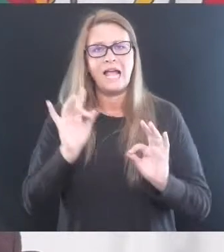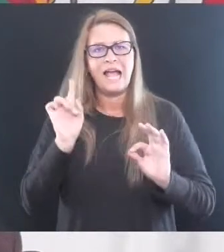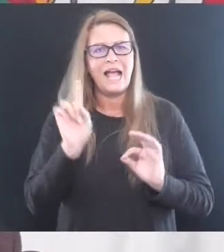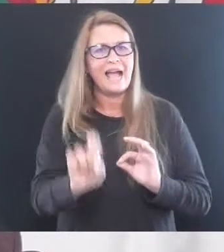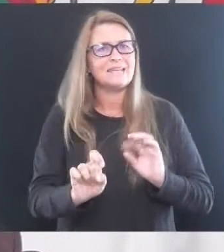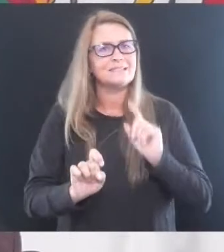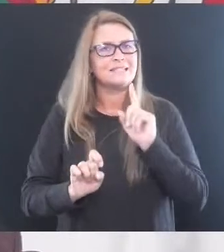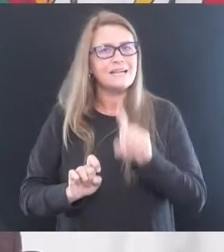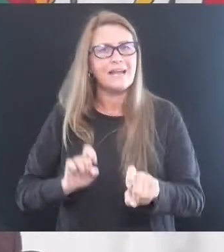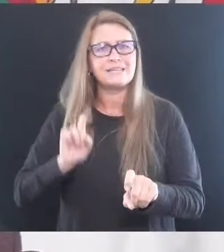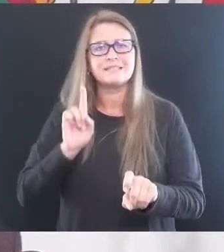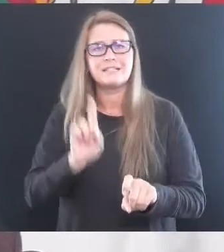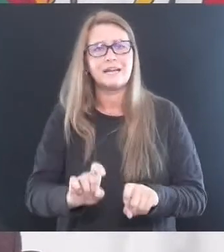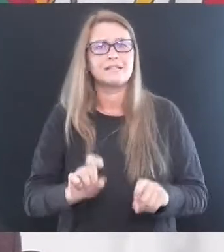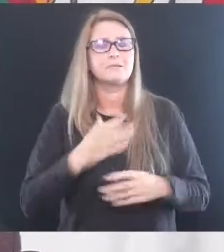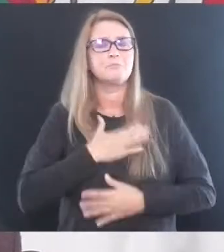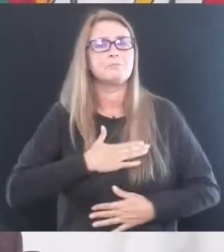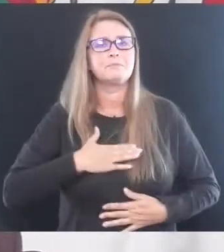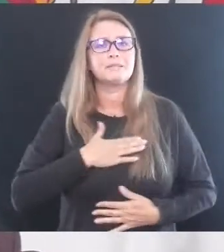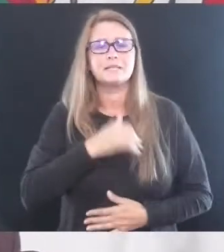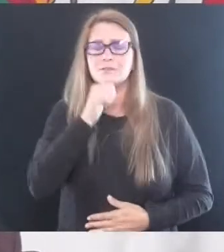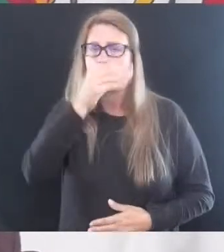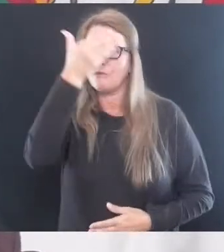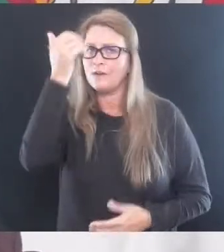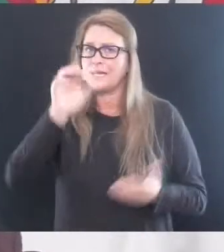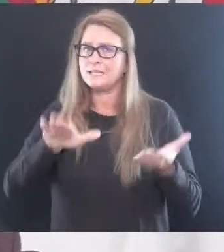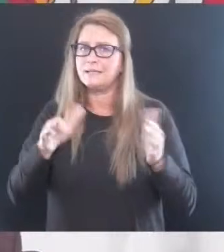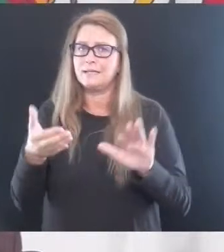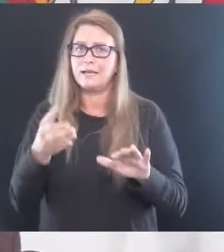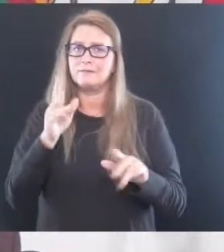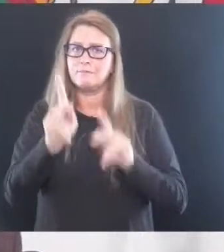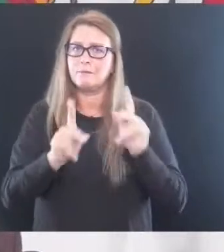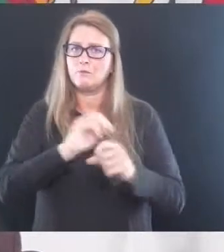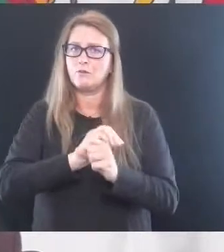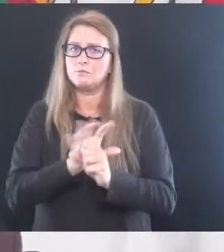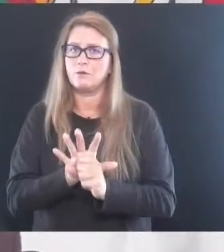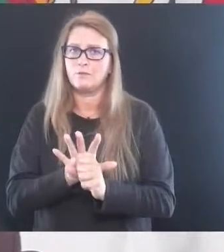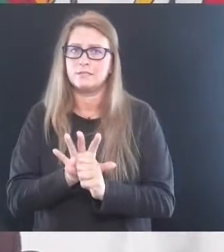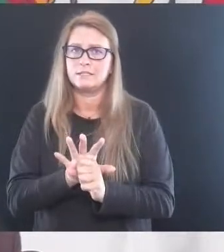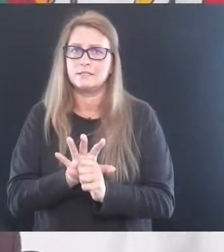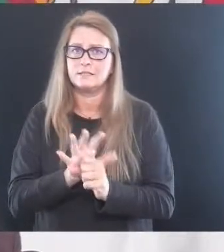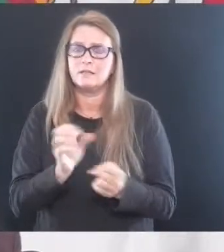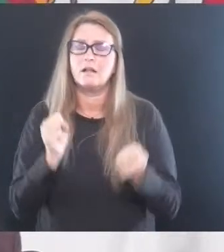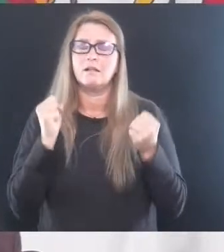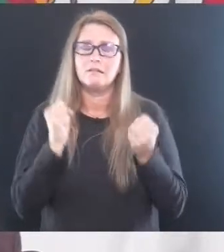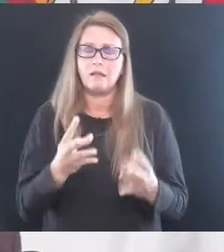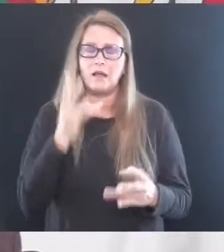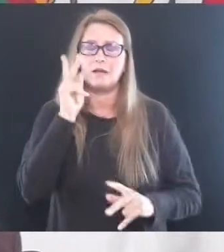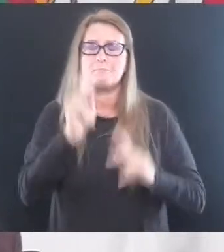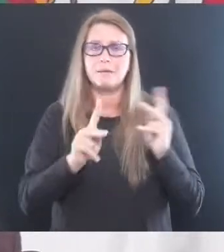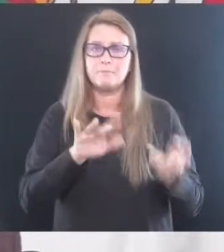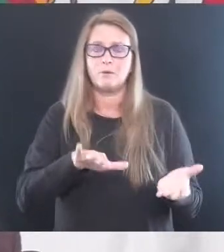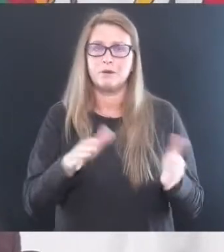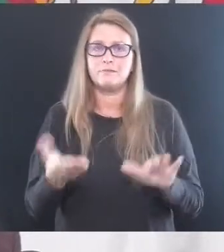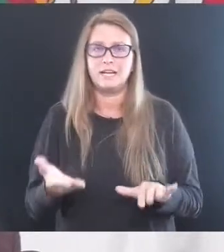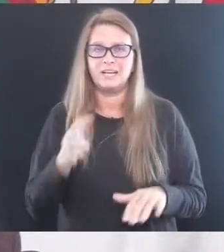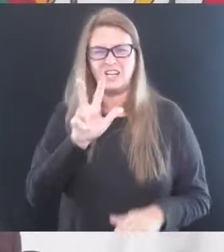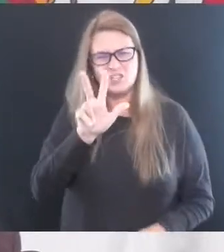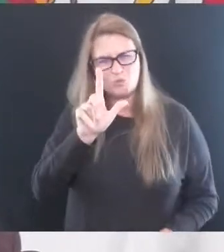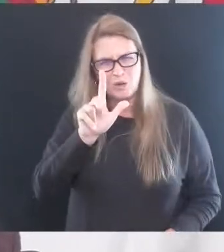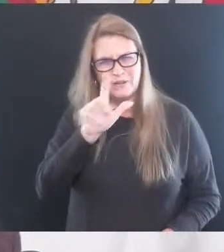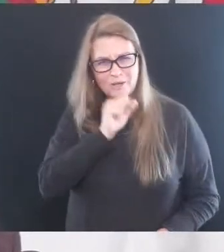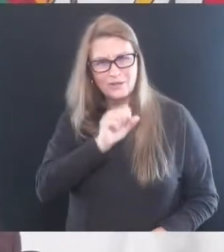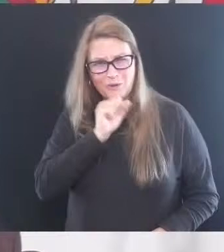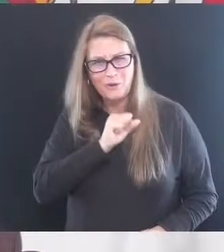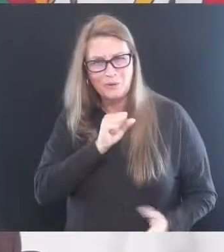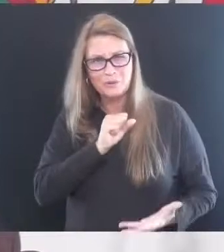over to not let these people become a number. We've lost a lot right here. We lost a 23-year-old, I